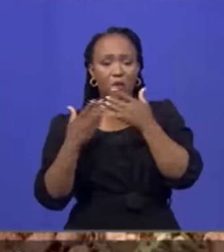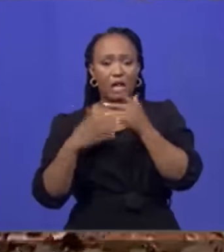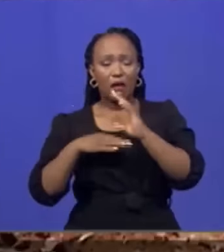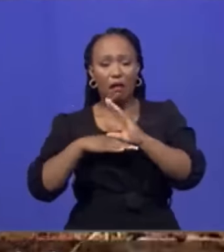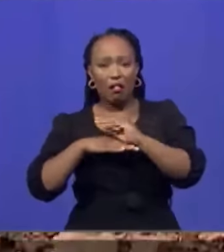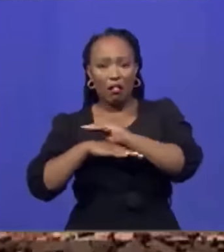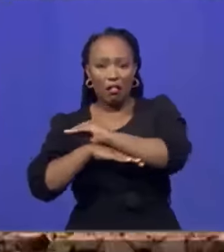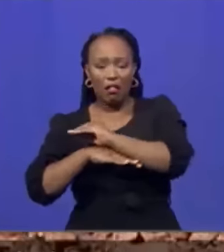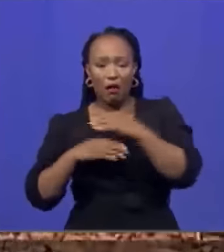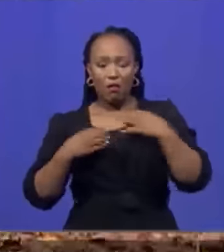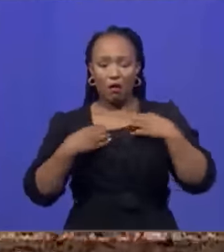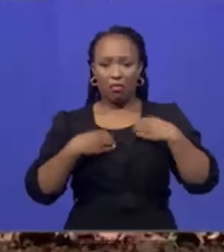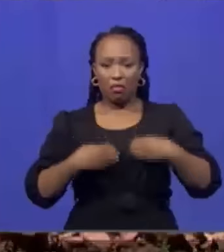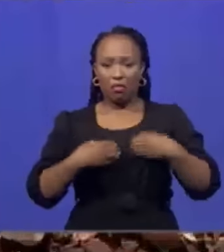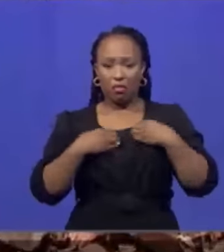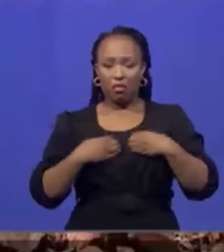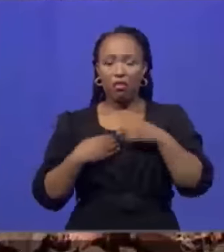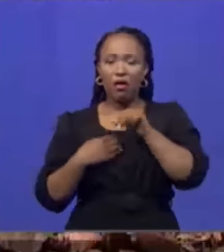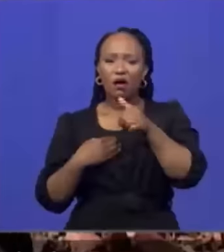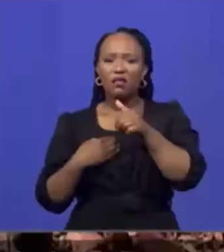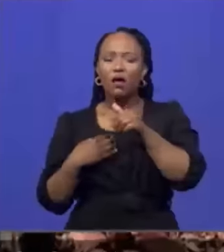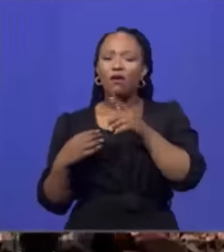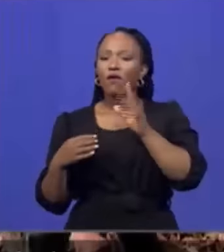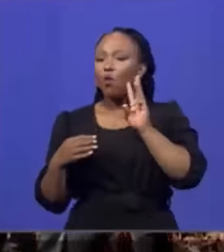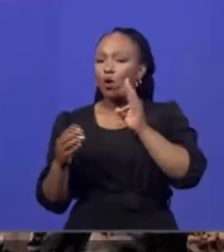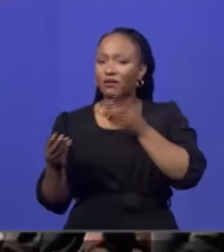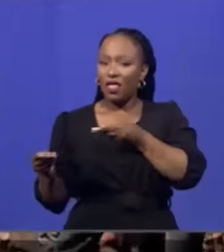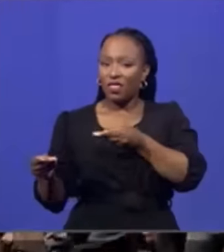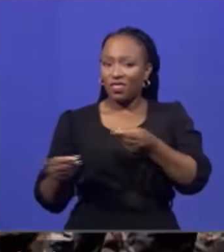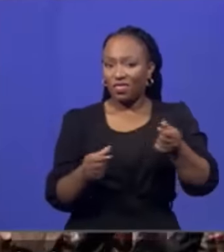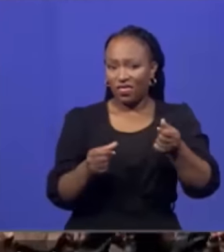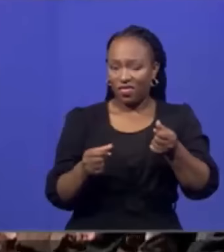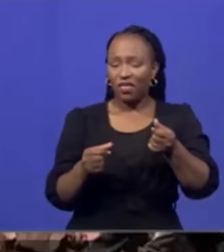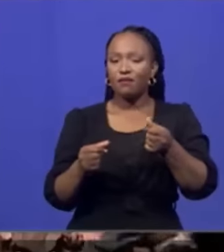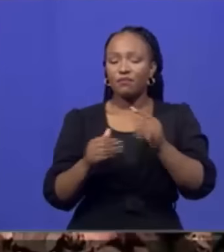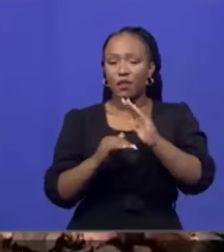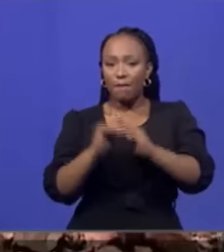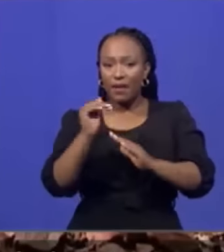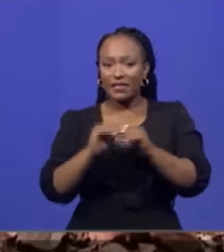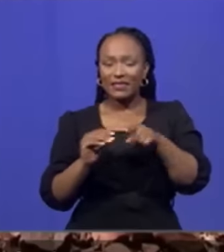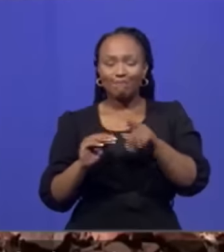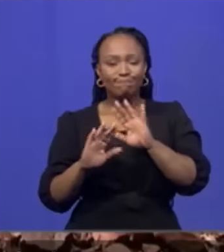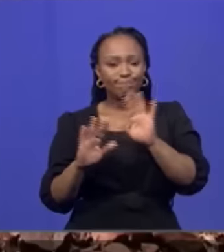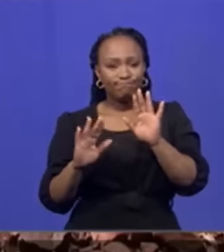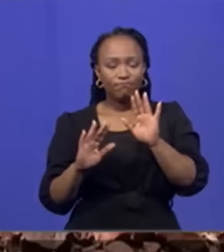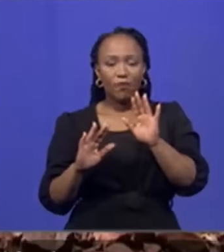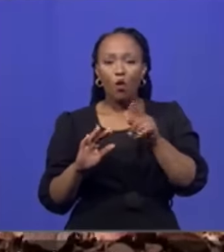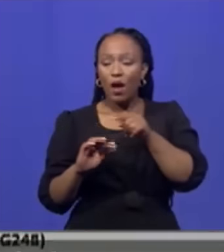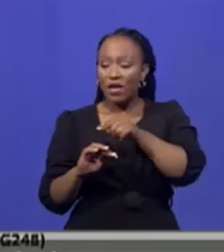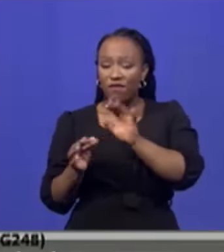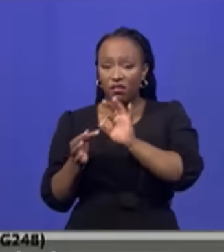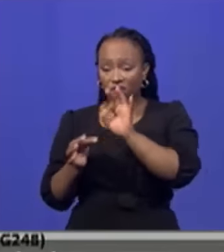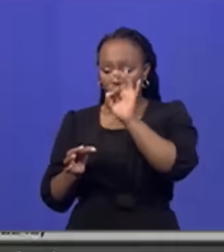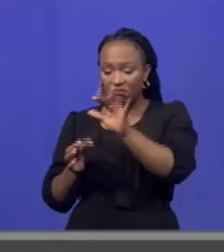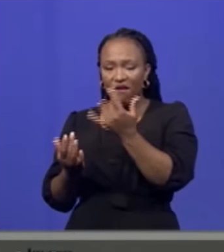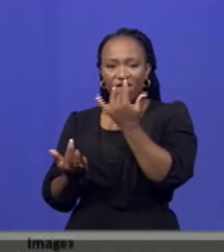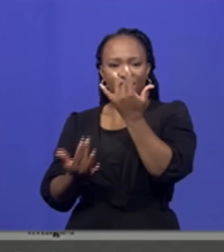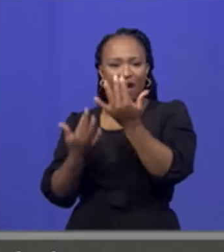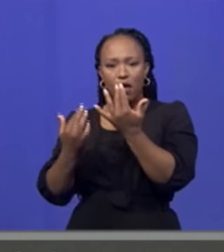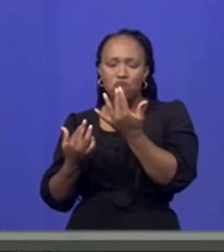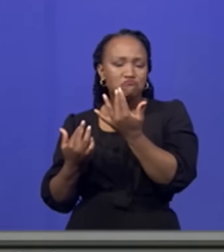tša marela, mathupo a metsi le didirišwa tše dingwe ga e šita le go meago ka ge marela a sa tshungwe ke mollo. Khamphane